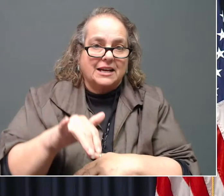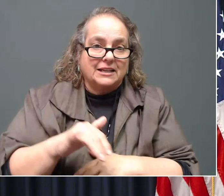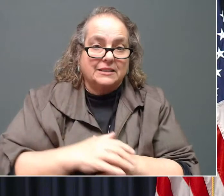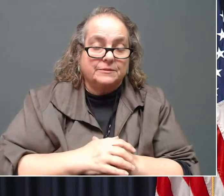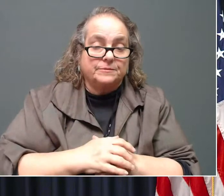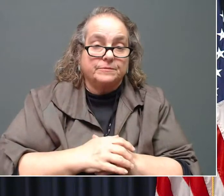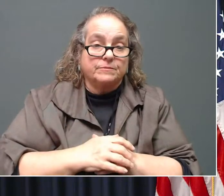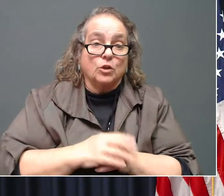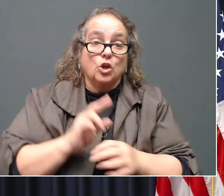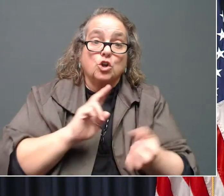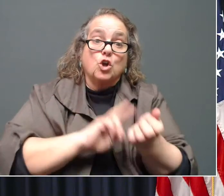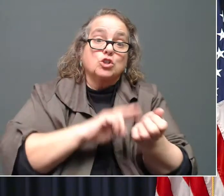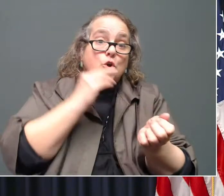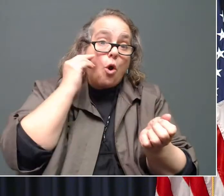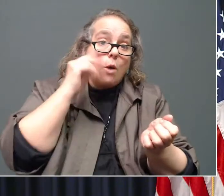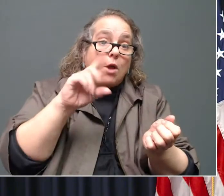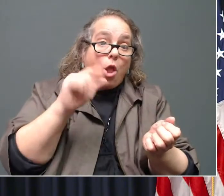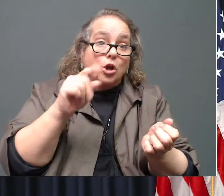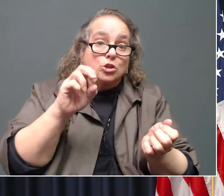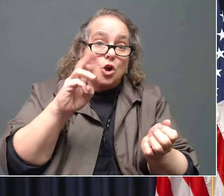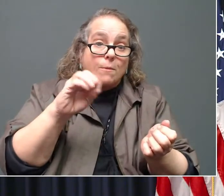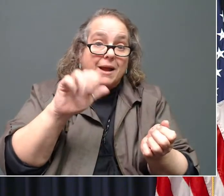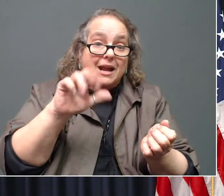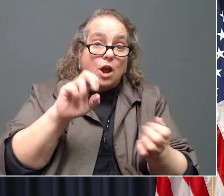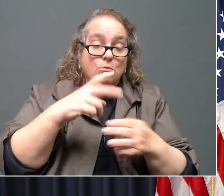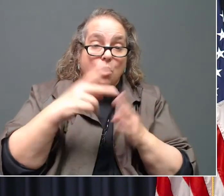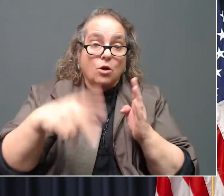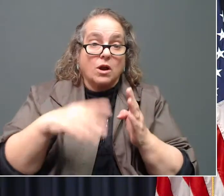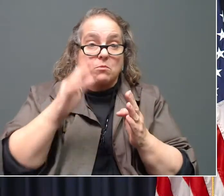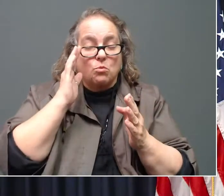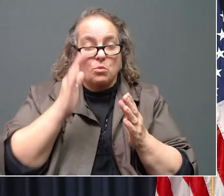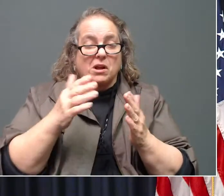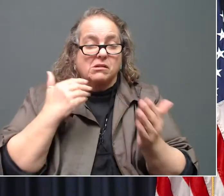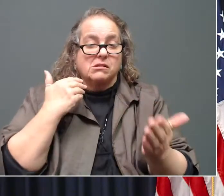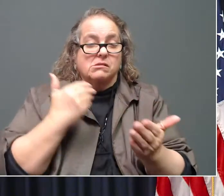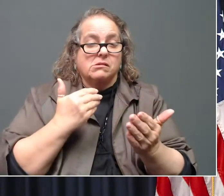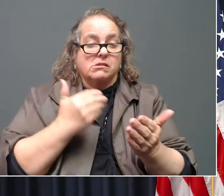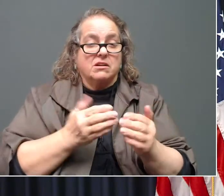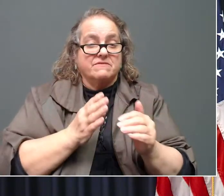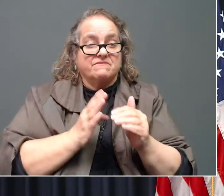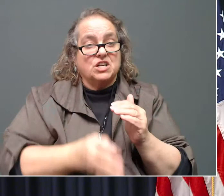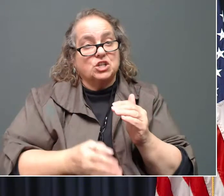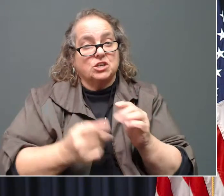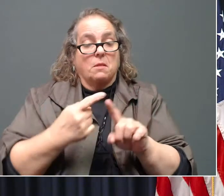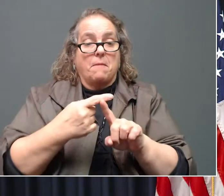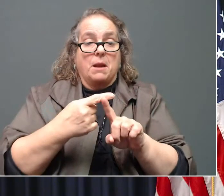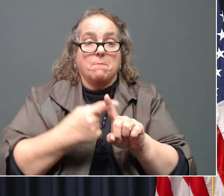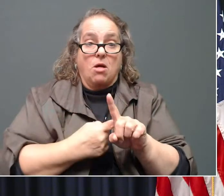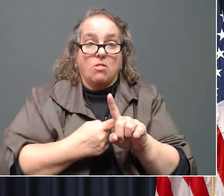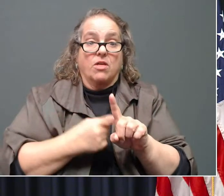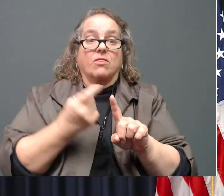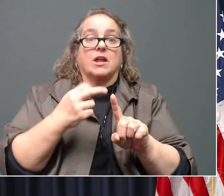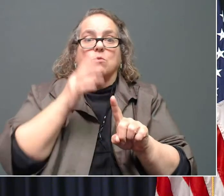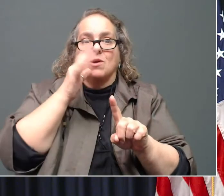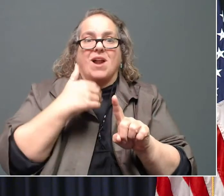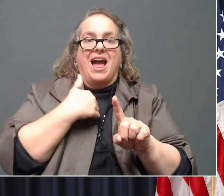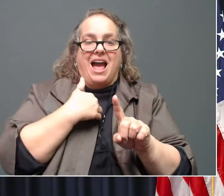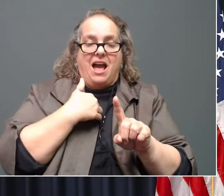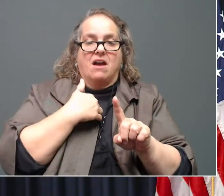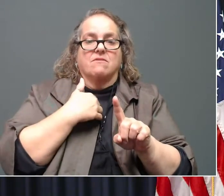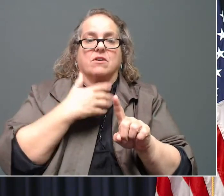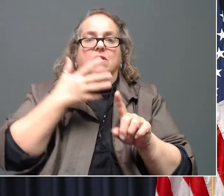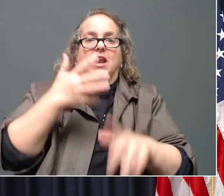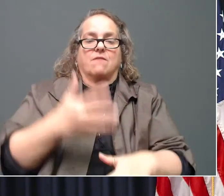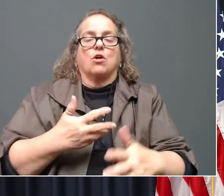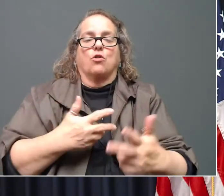will wind up in the coming, I would say, month, and then we will have these 3 programs